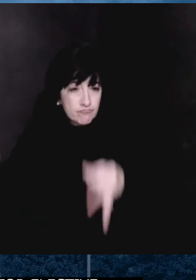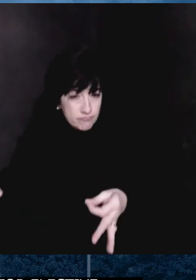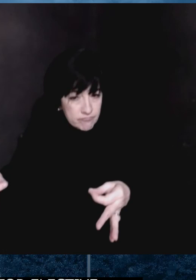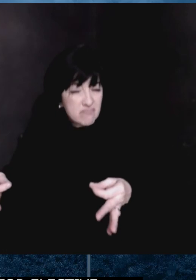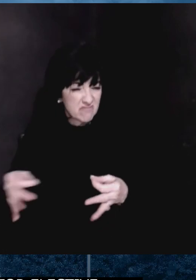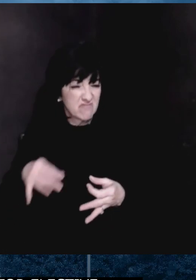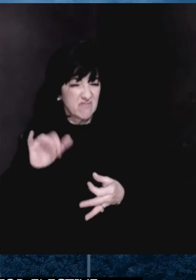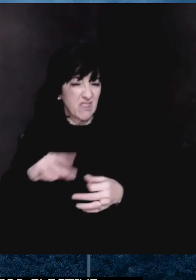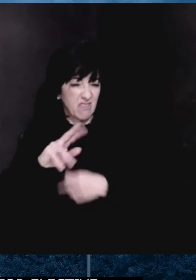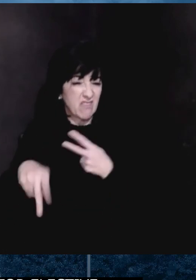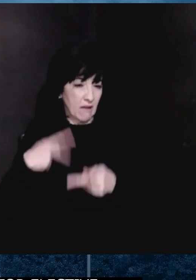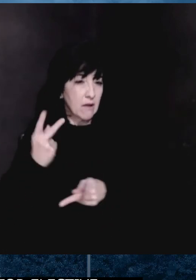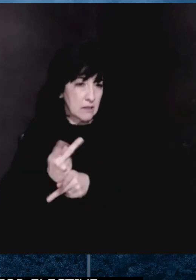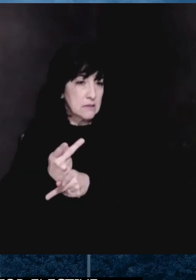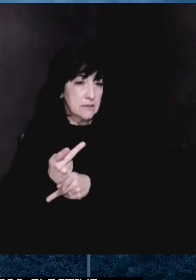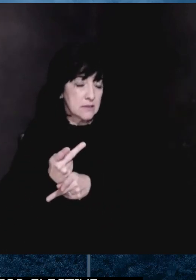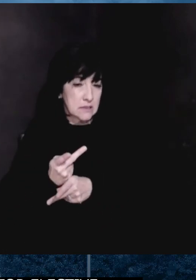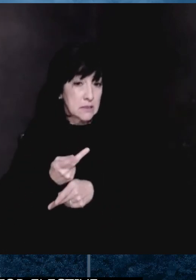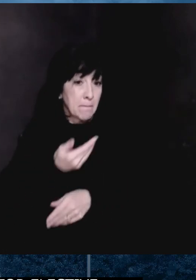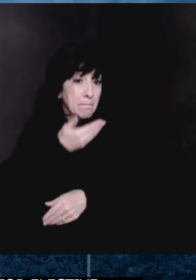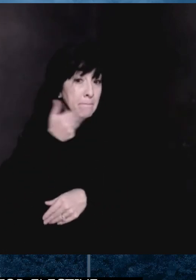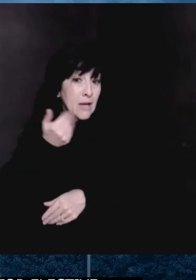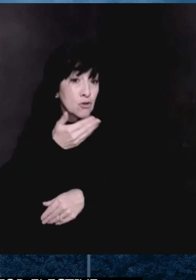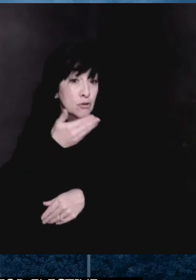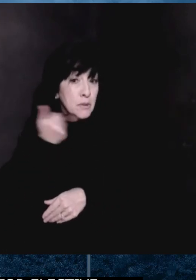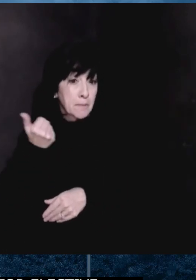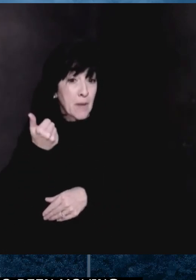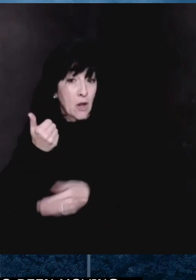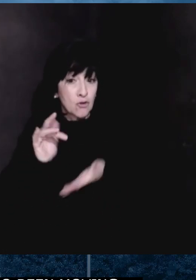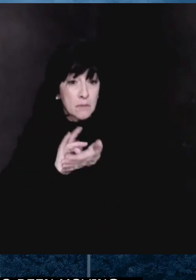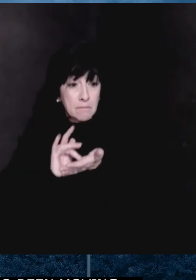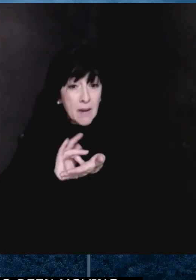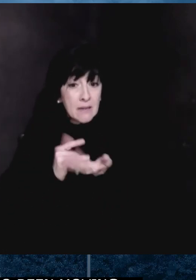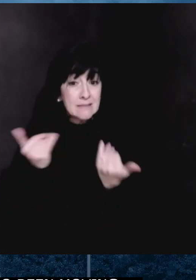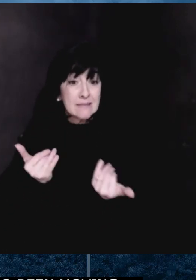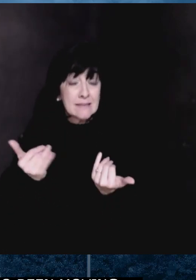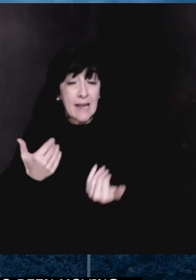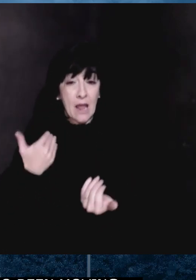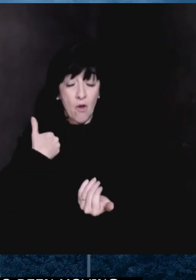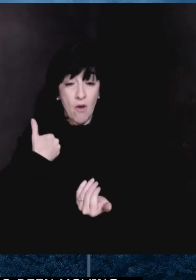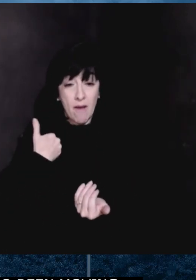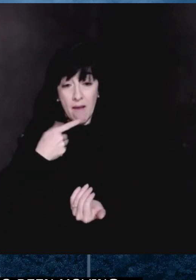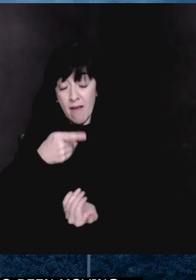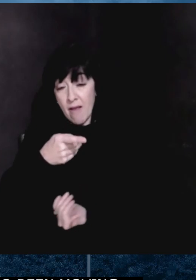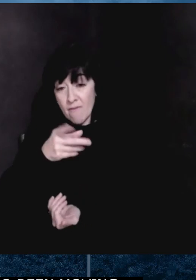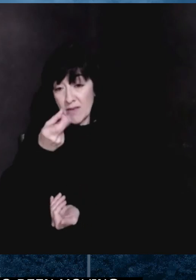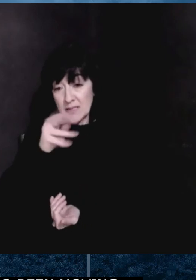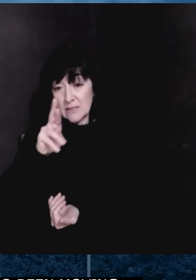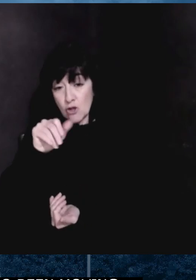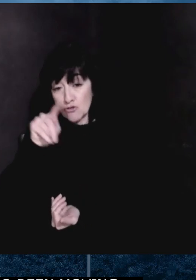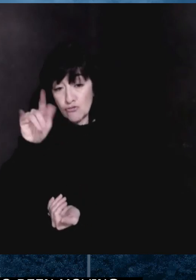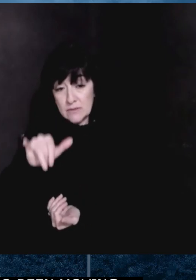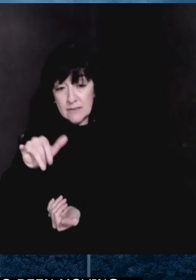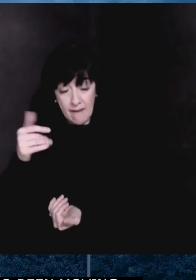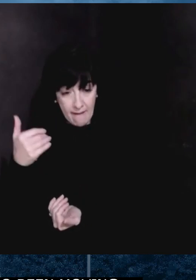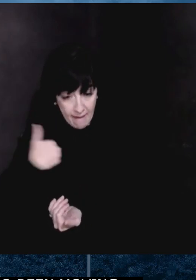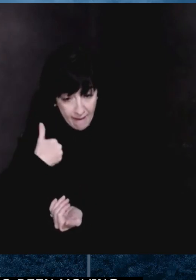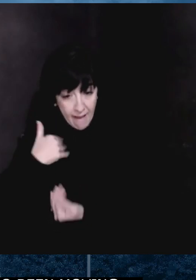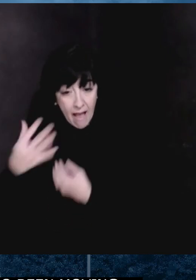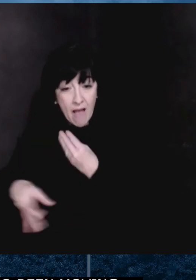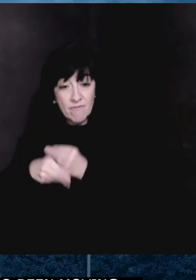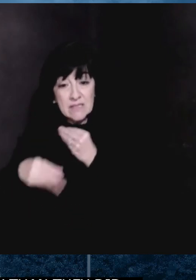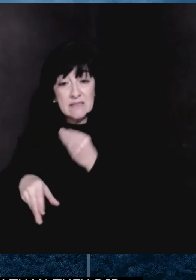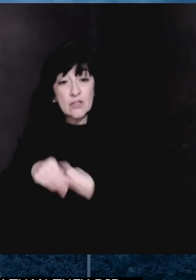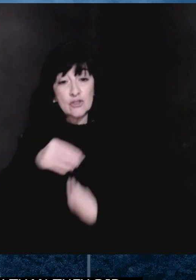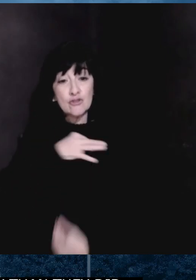back in the spring, better treatments. As Dr. Rattay has said, they've have additional staffing